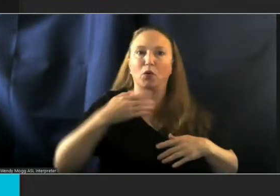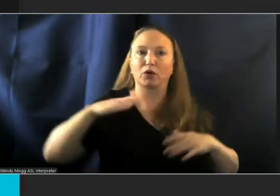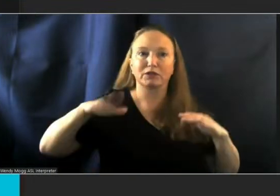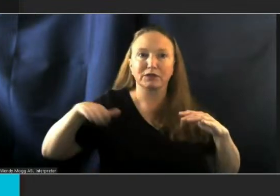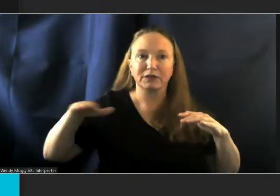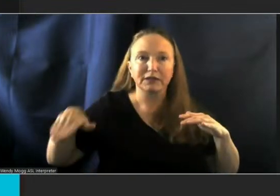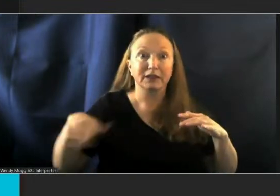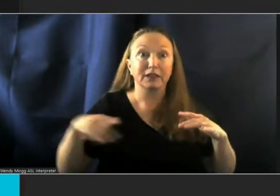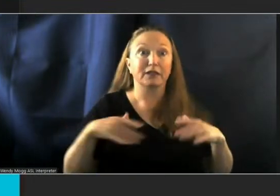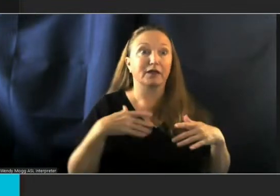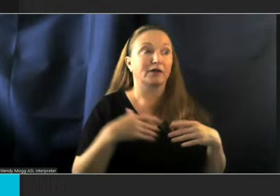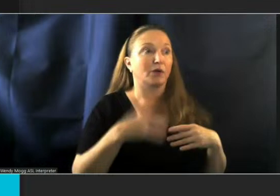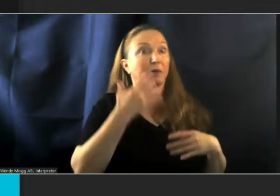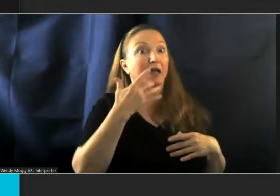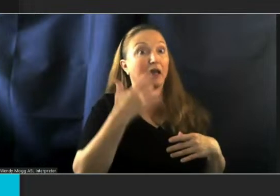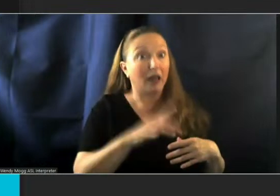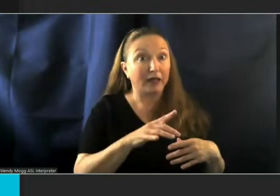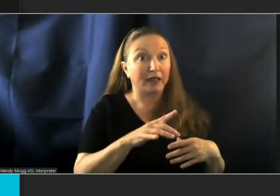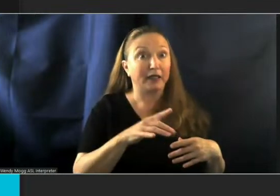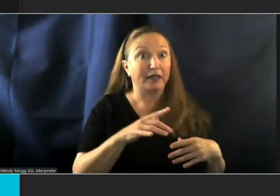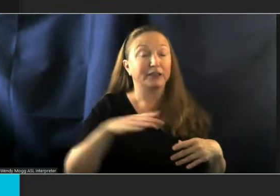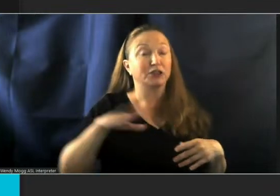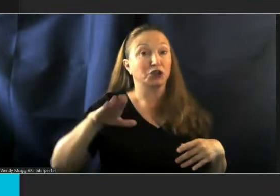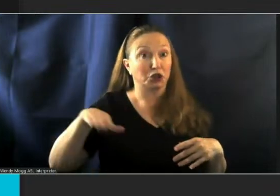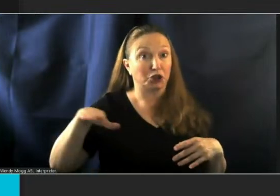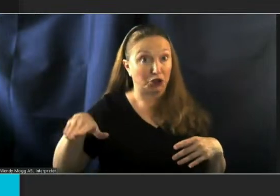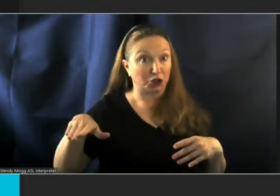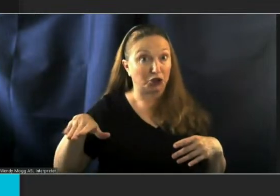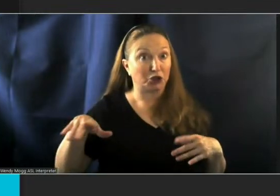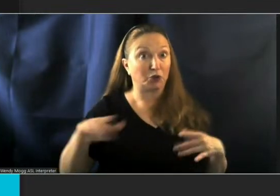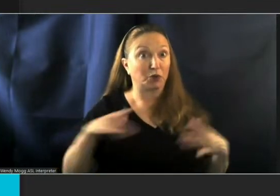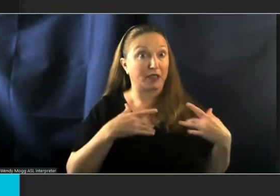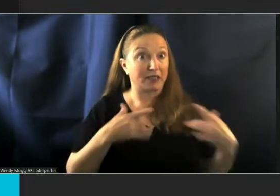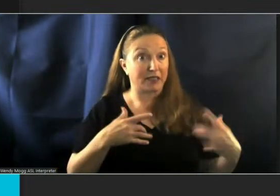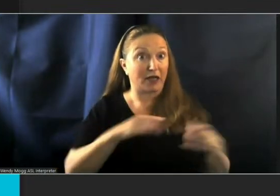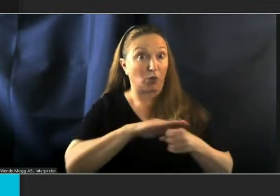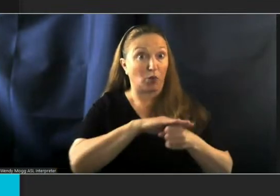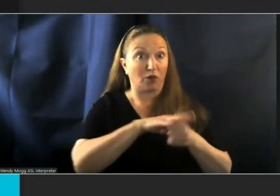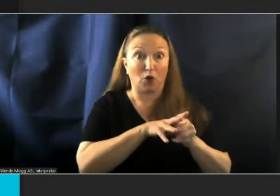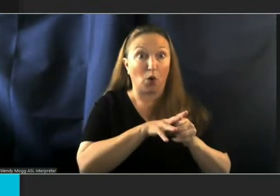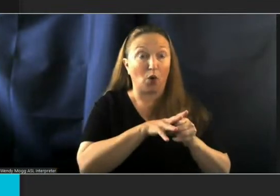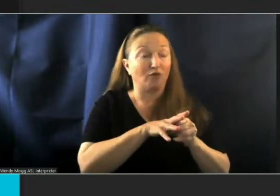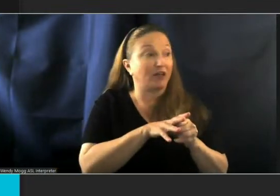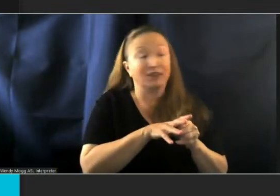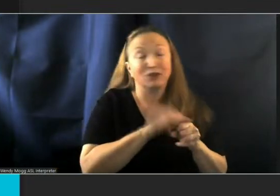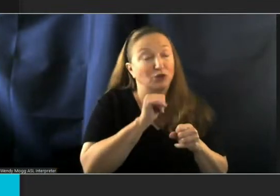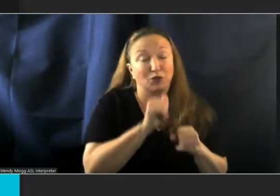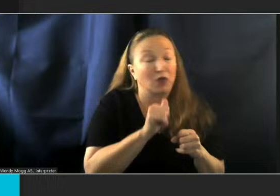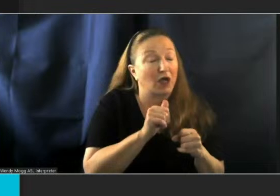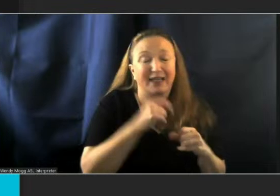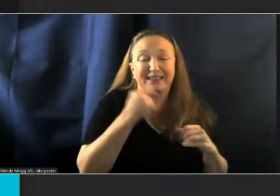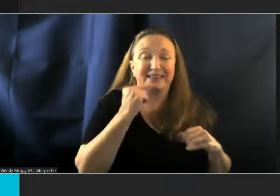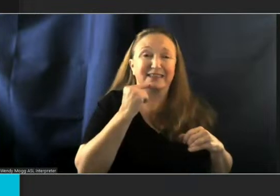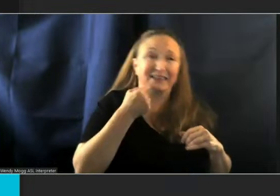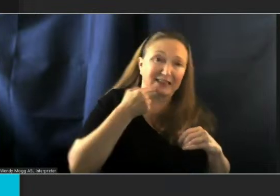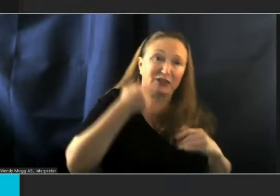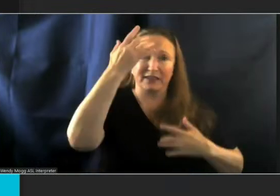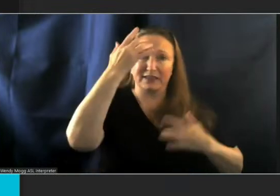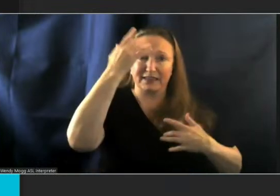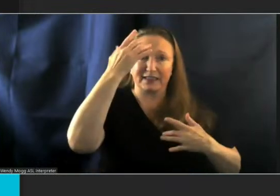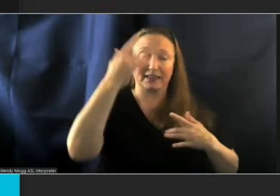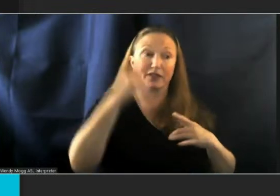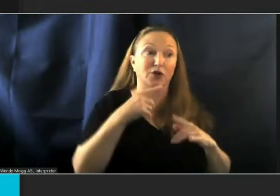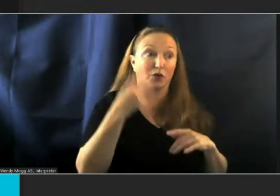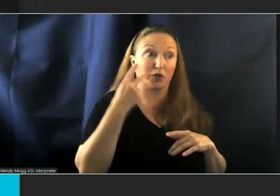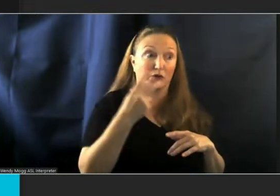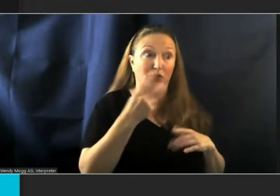seen with this pandemic is that children tend to do better and to not get serious disease. What you saw from Kirk's slides